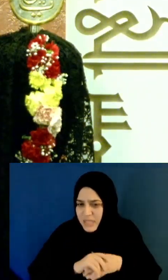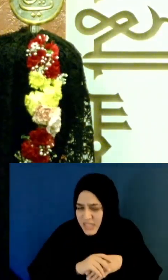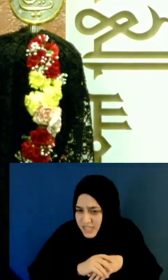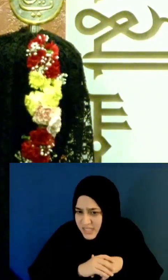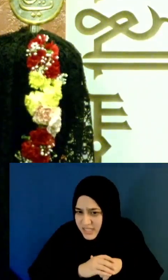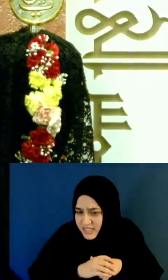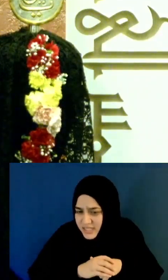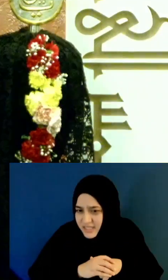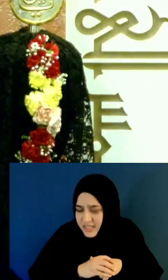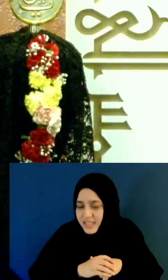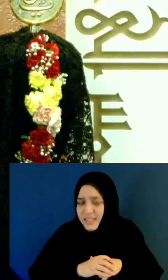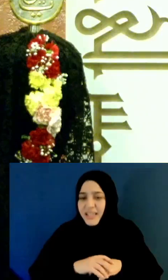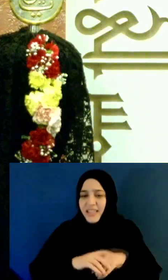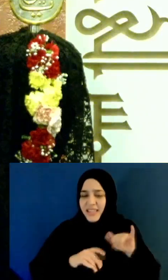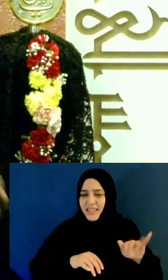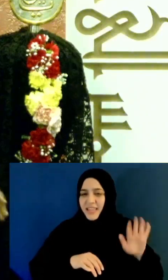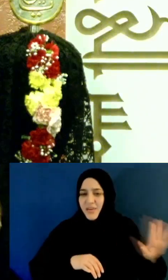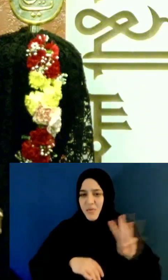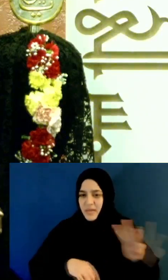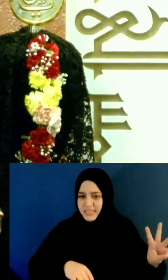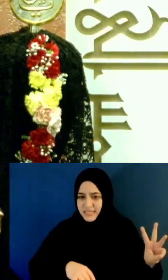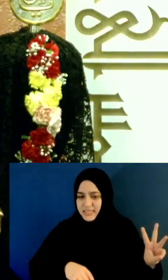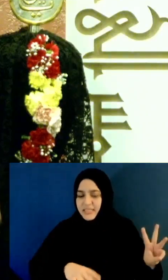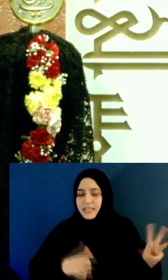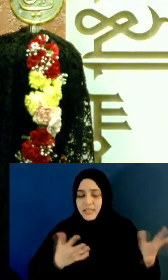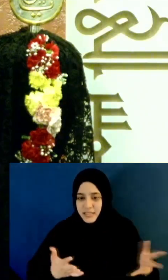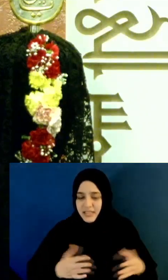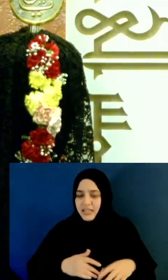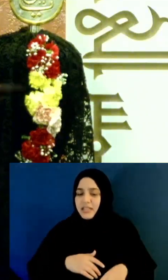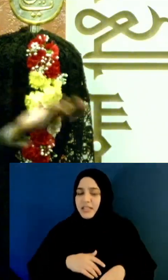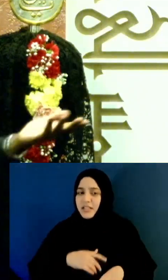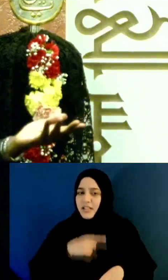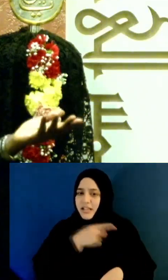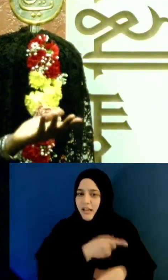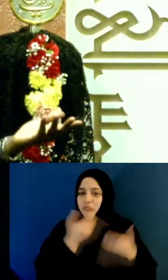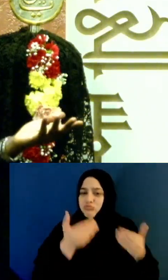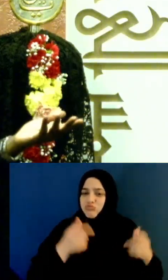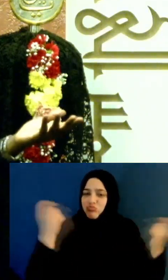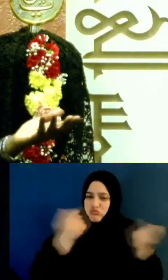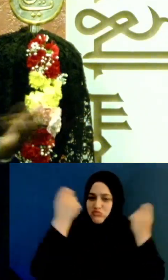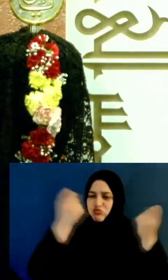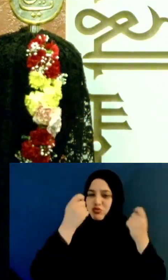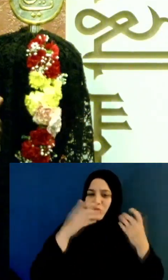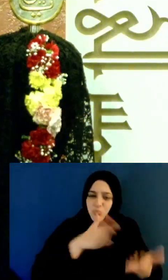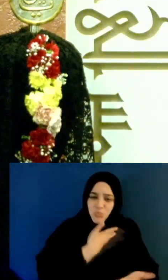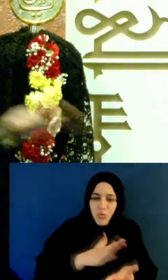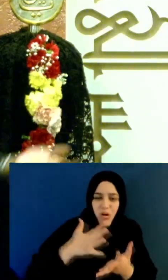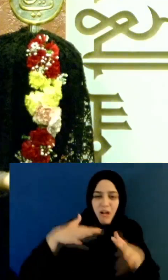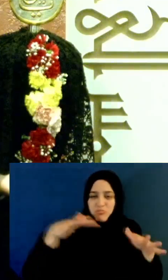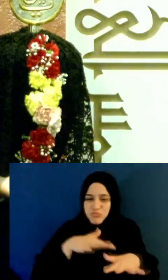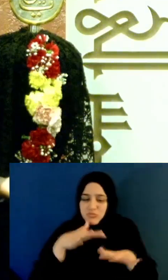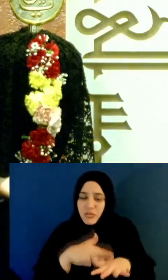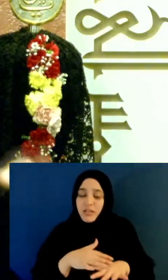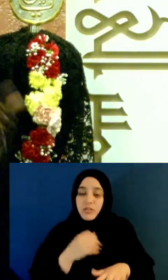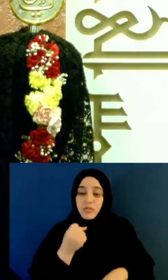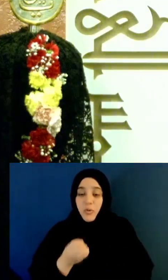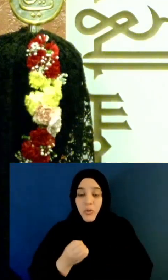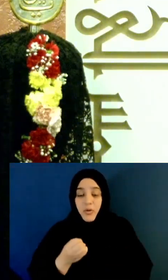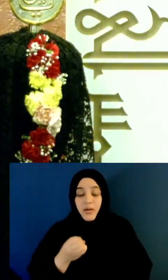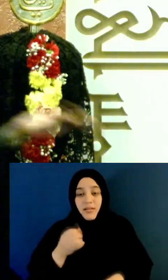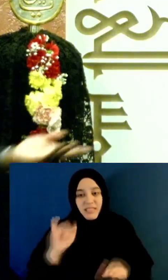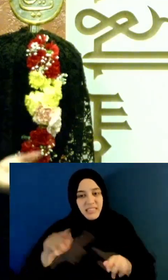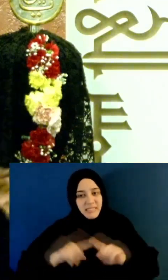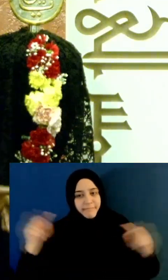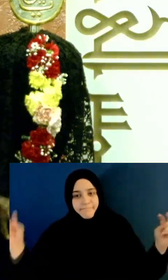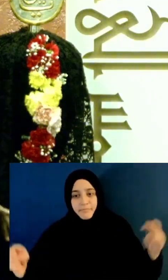That's West. So it's a struggle. Our youth struggle. Our men are struggling. Our women